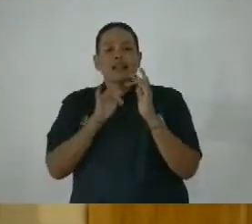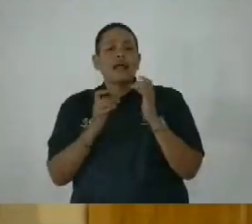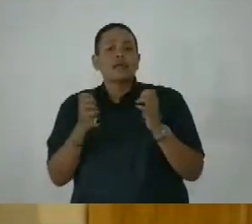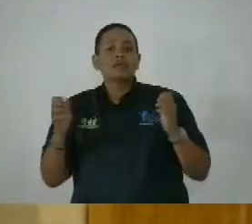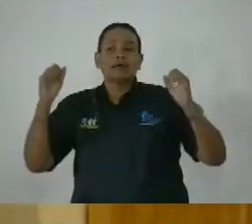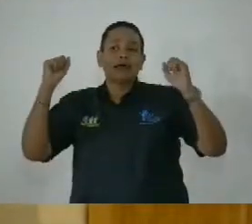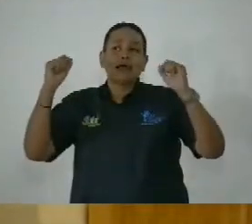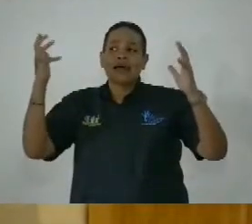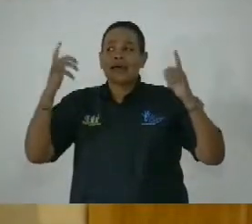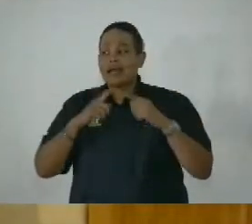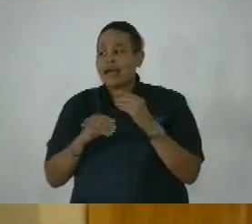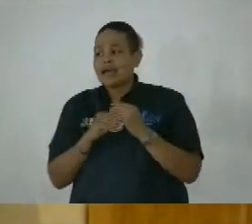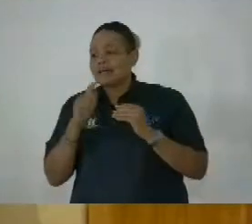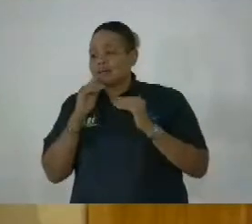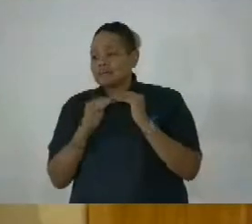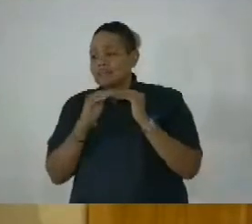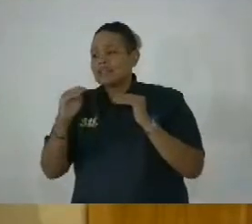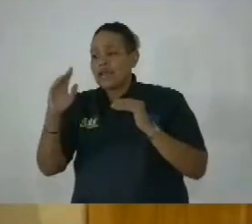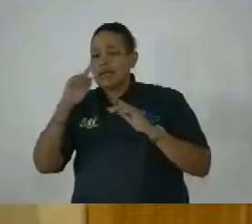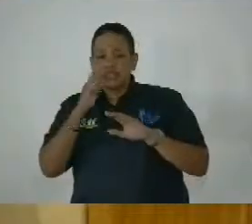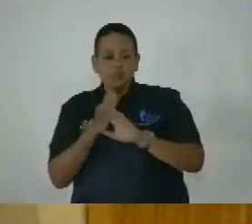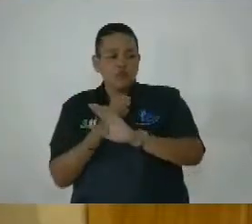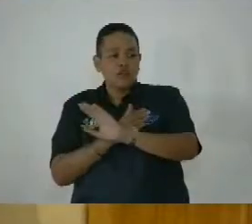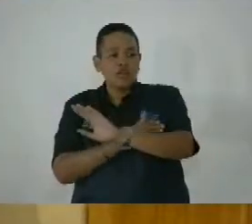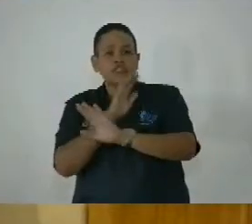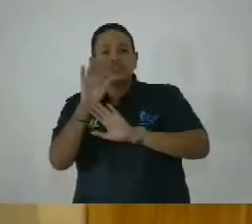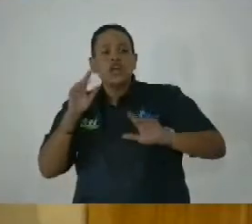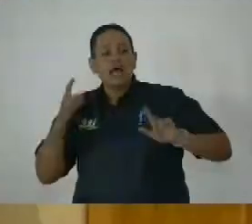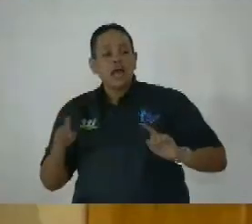equipment, stagnant career progression,